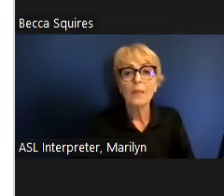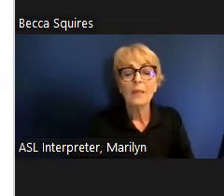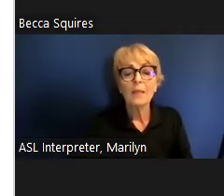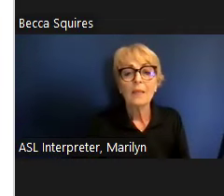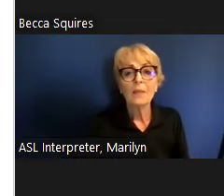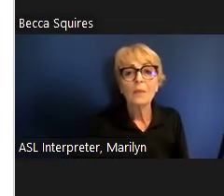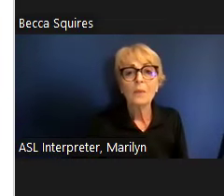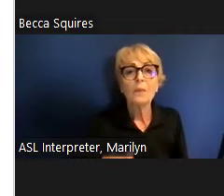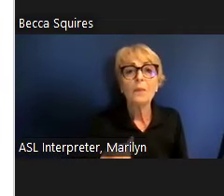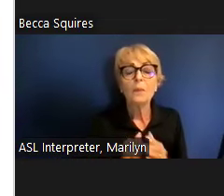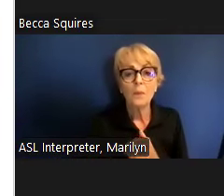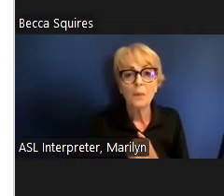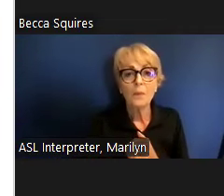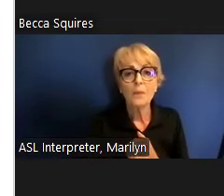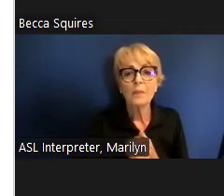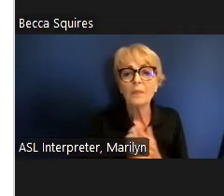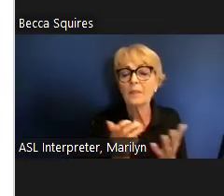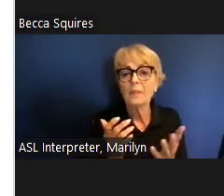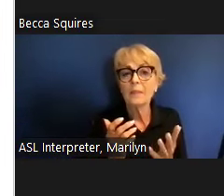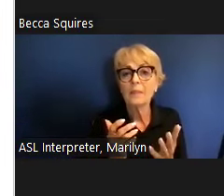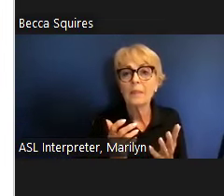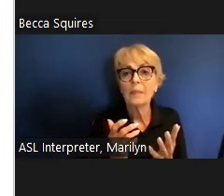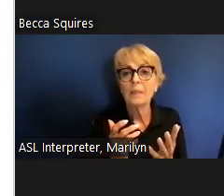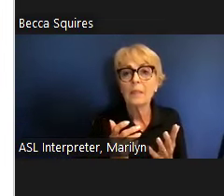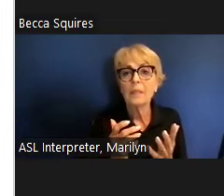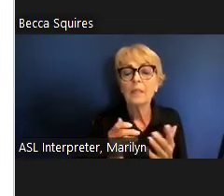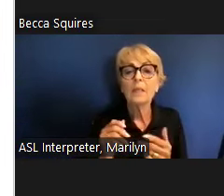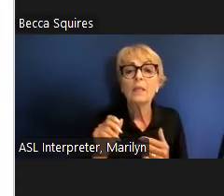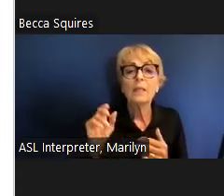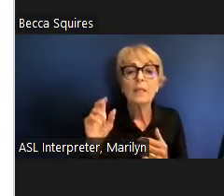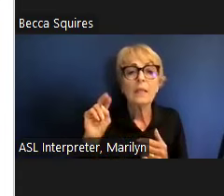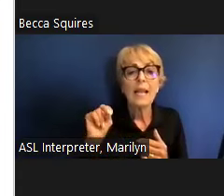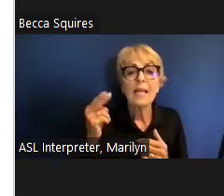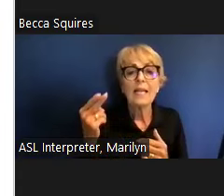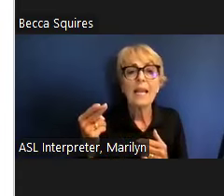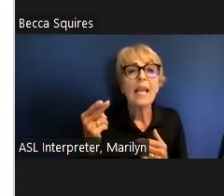right. What do you There see we now? go. I see NIH Recover Scope